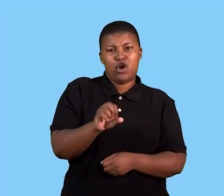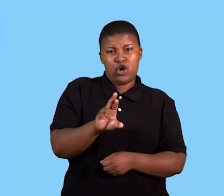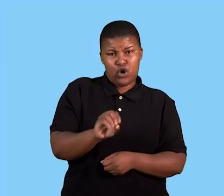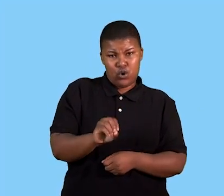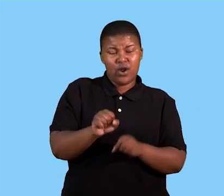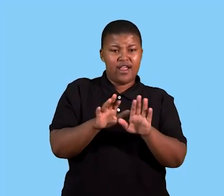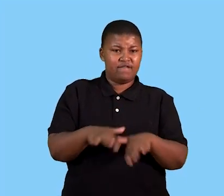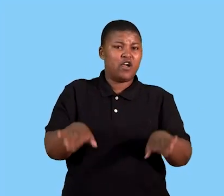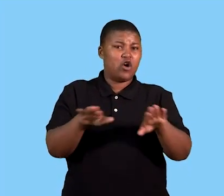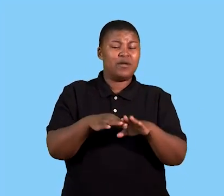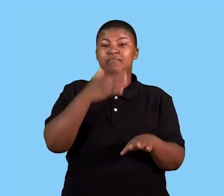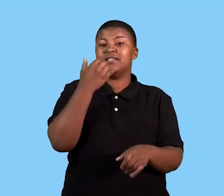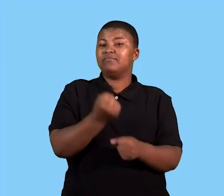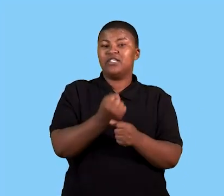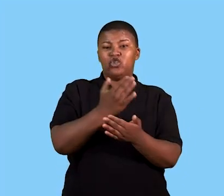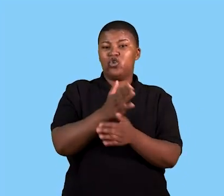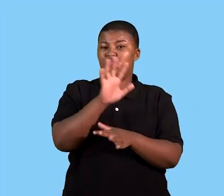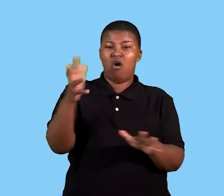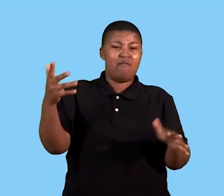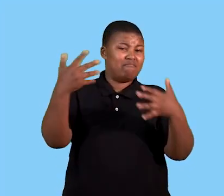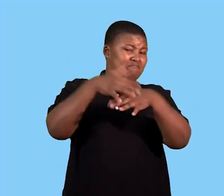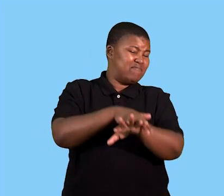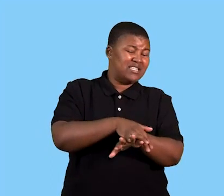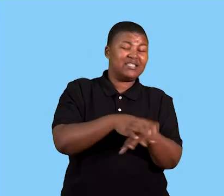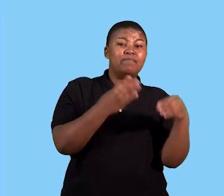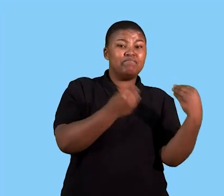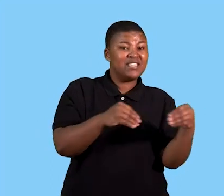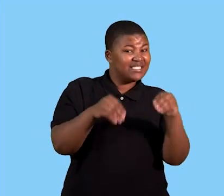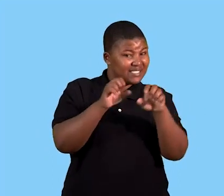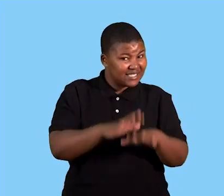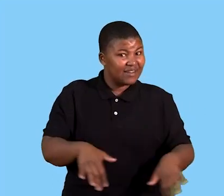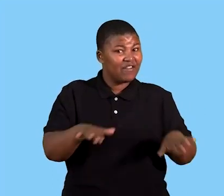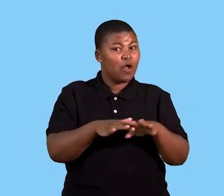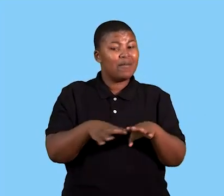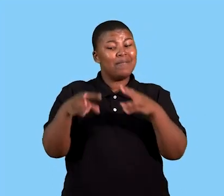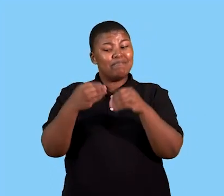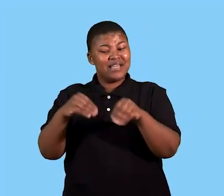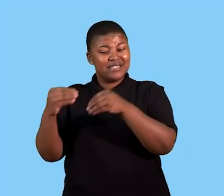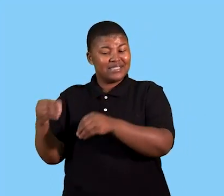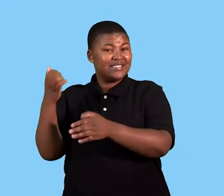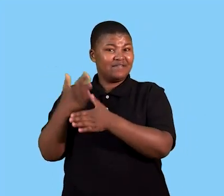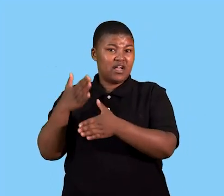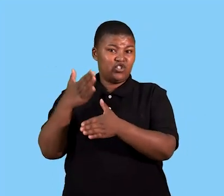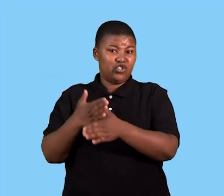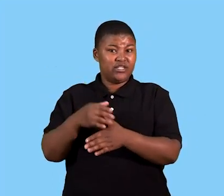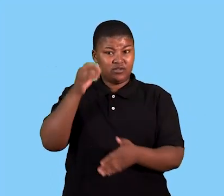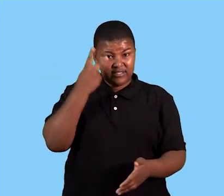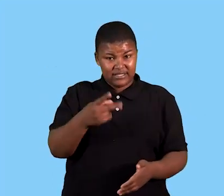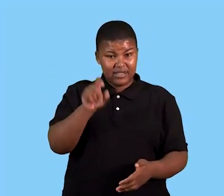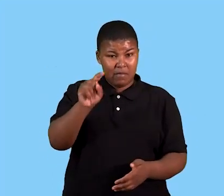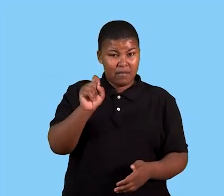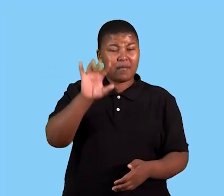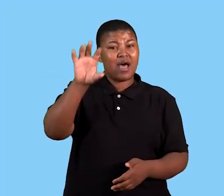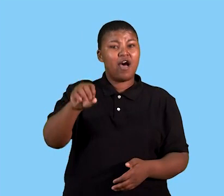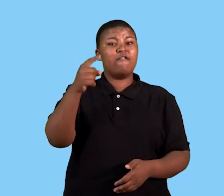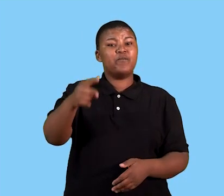environment. So be careful, do not mix up business environment with business function in the questions. They are asking for